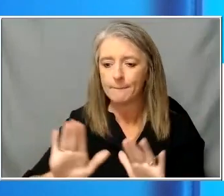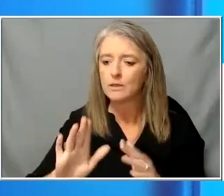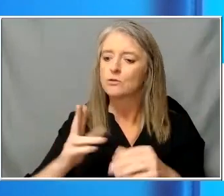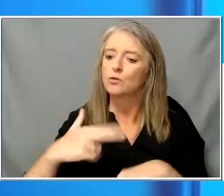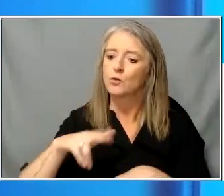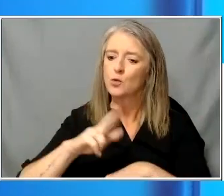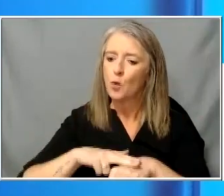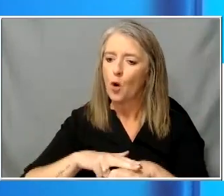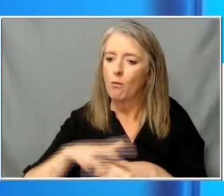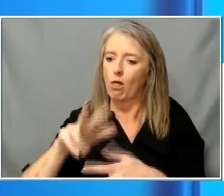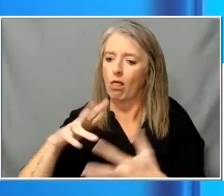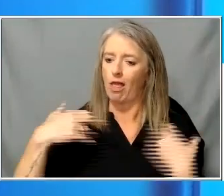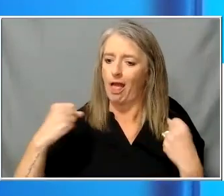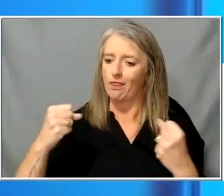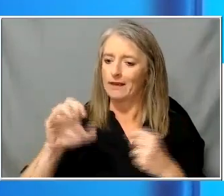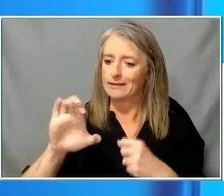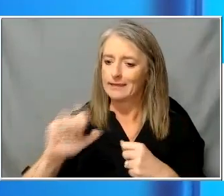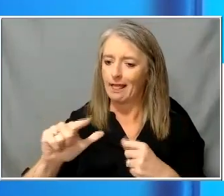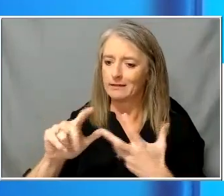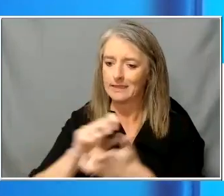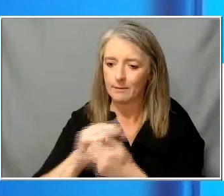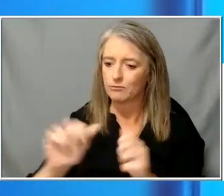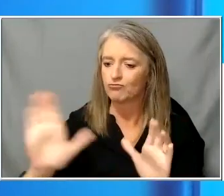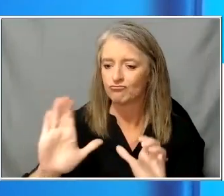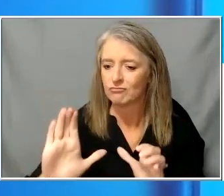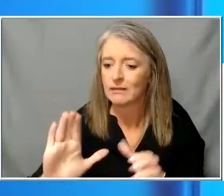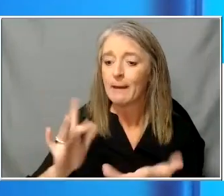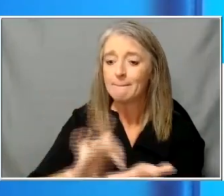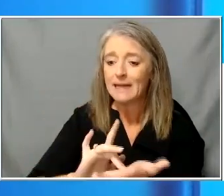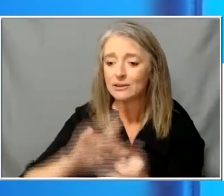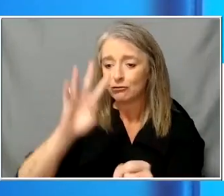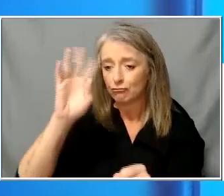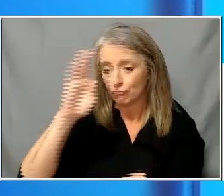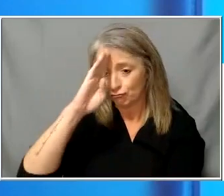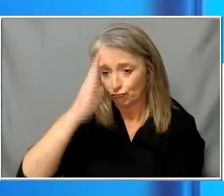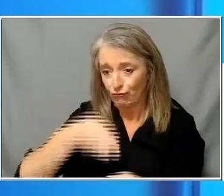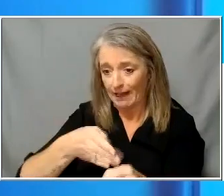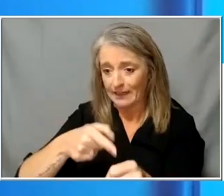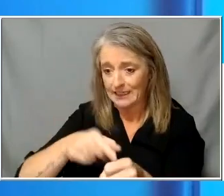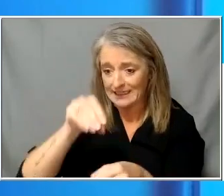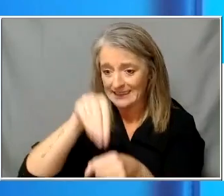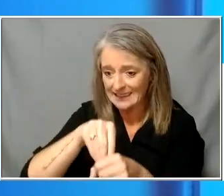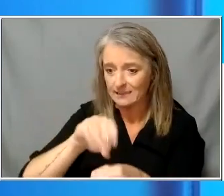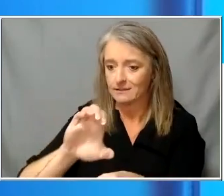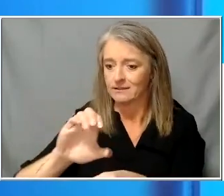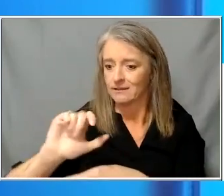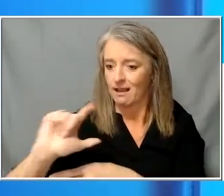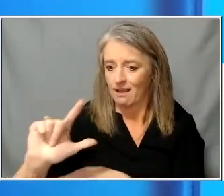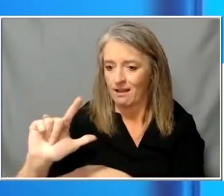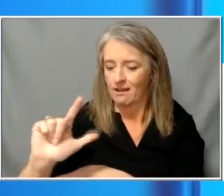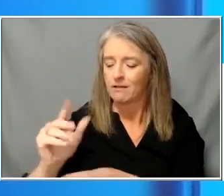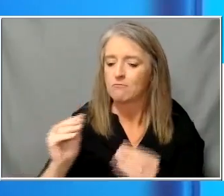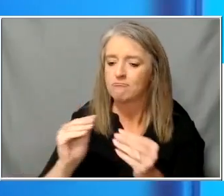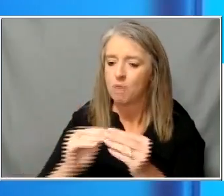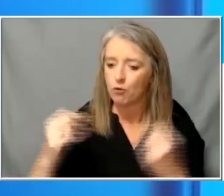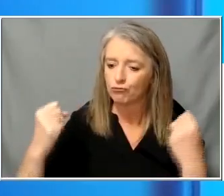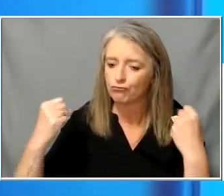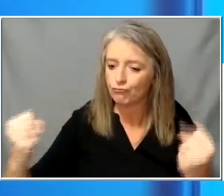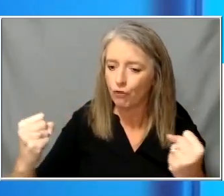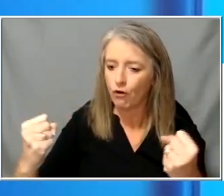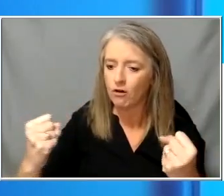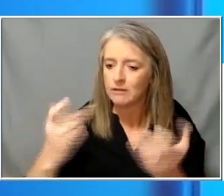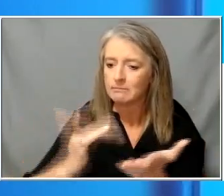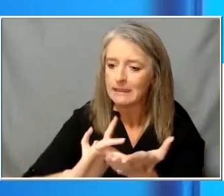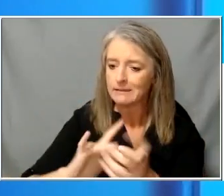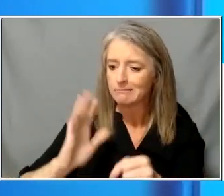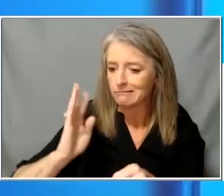are damaged. We're able to give that medicine directly to the cancer cells. It allows us to get higher concentrations of